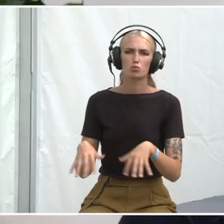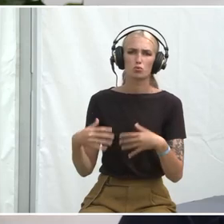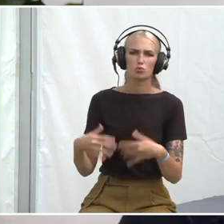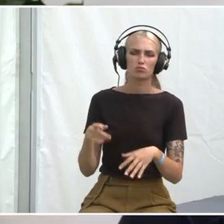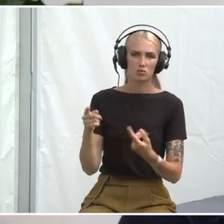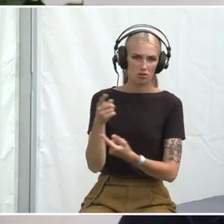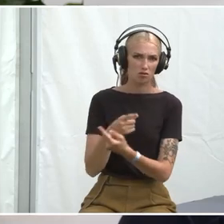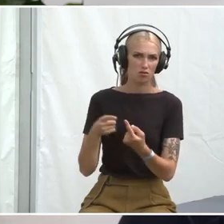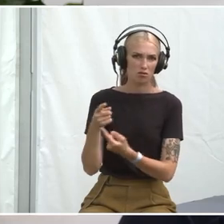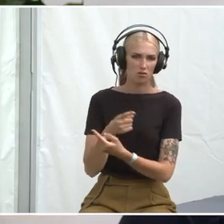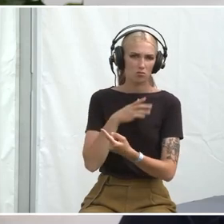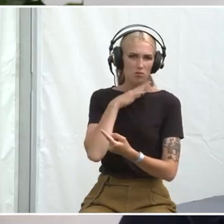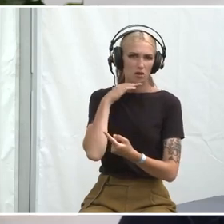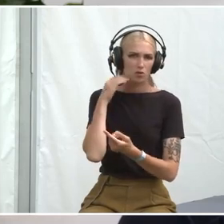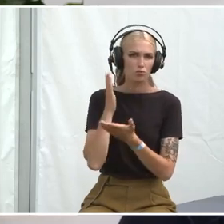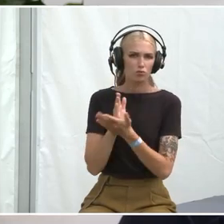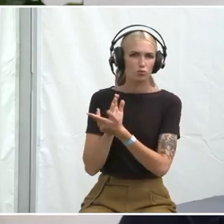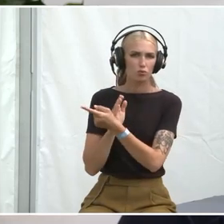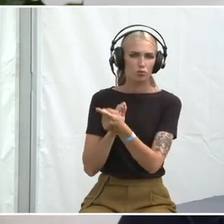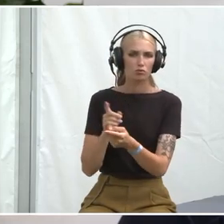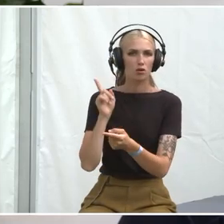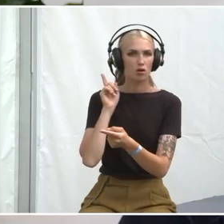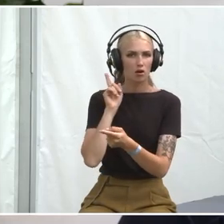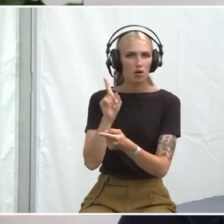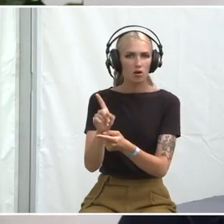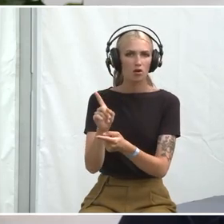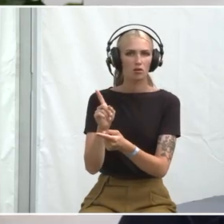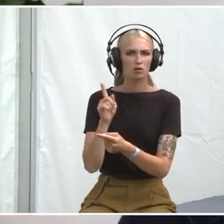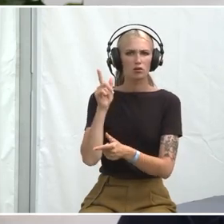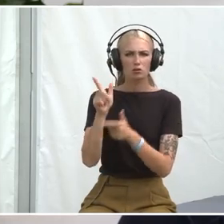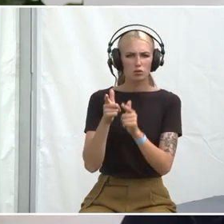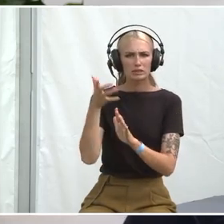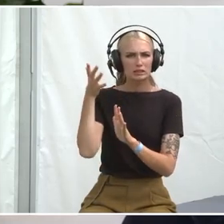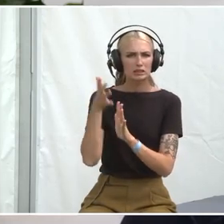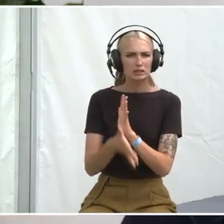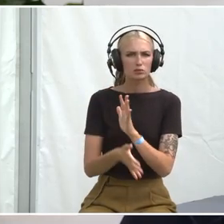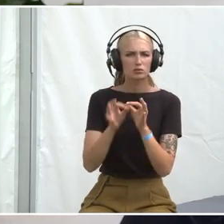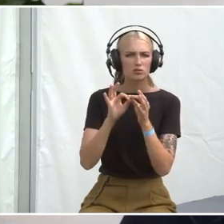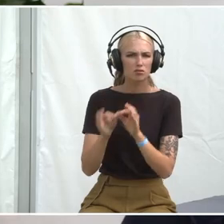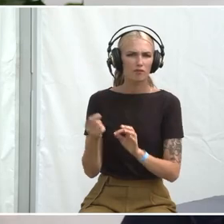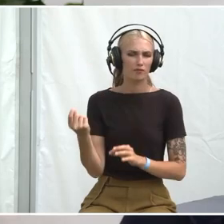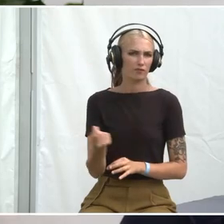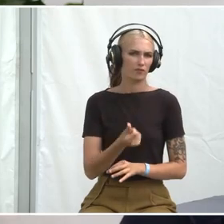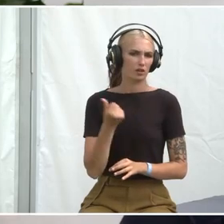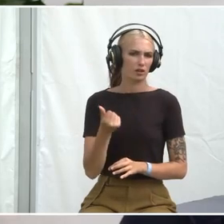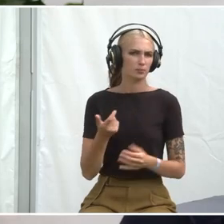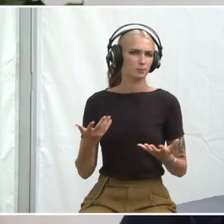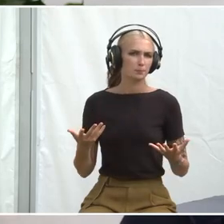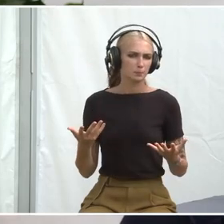significant, yet often rather dramatizing and lacking in nuances, one could